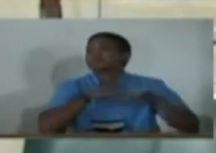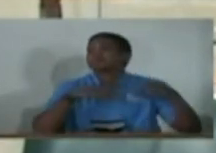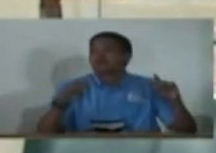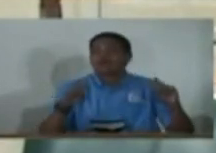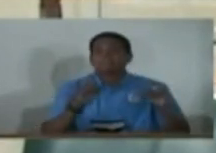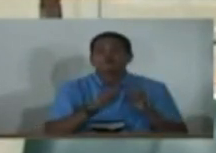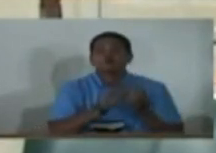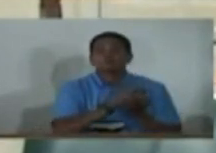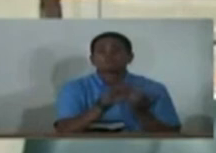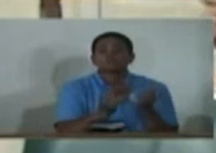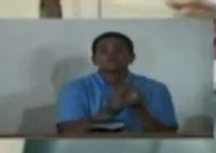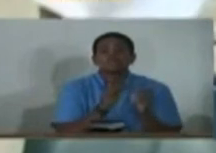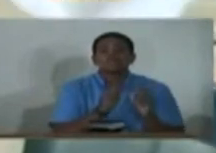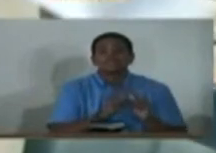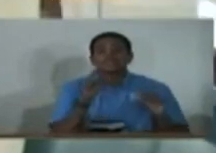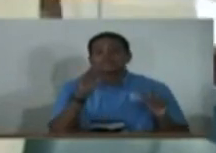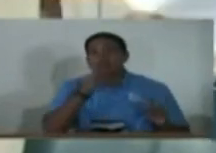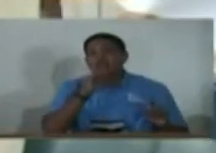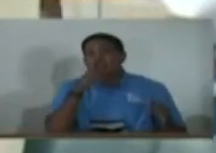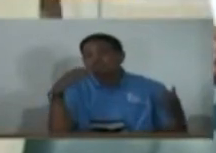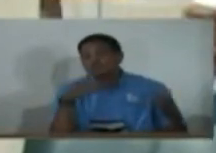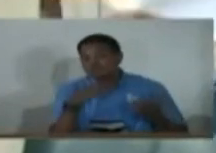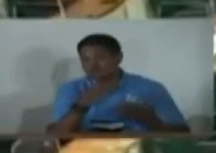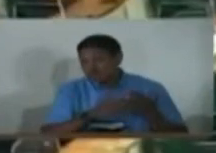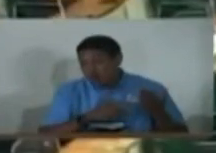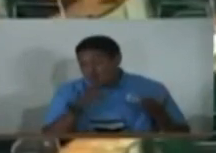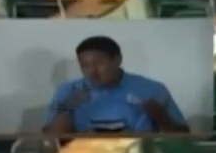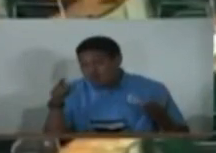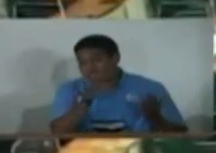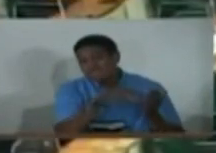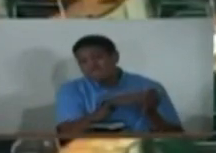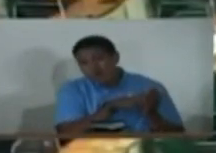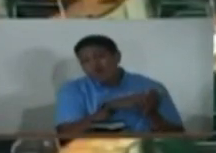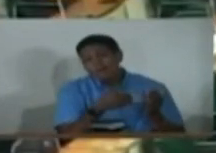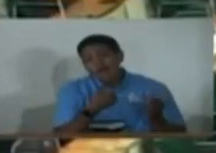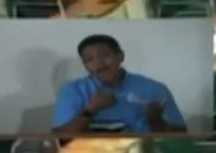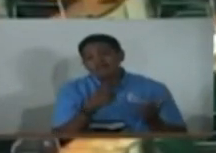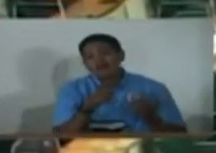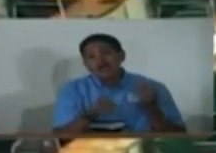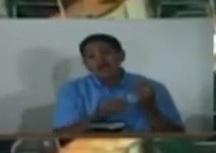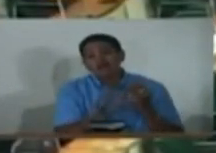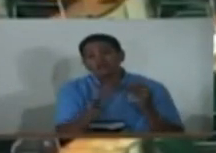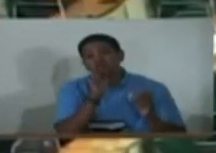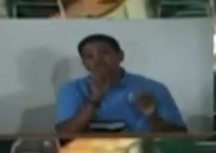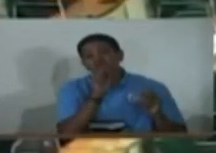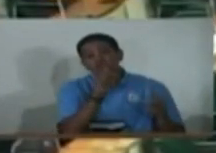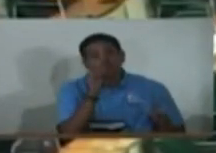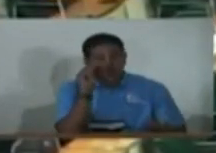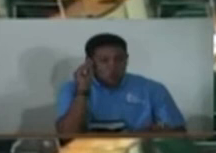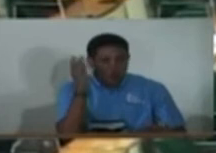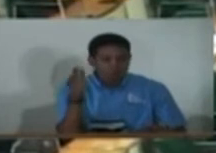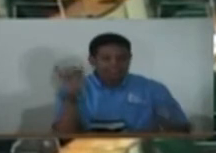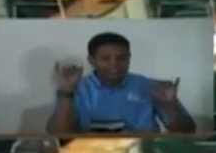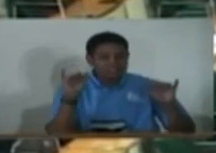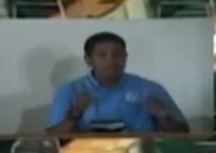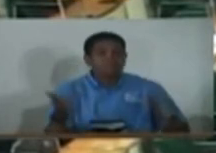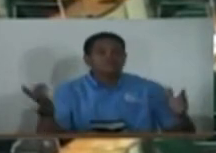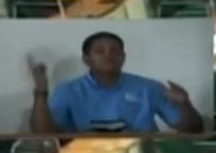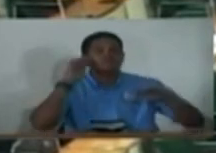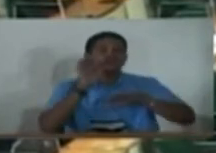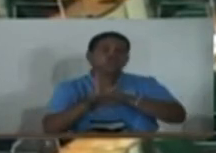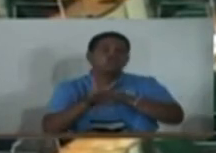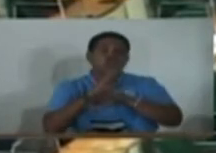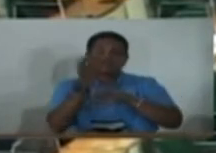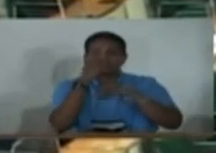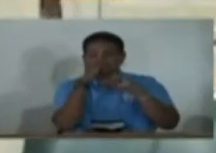mixing with different age group, some of whom are vulnerable, and then they're going to return home. The same thing for churches.